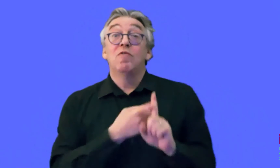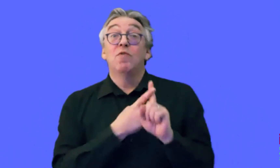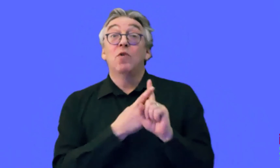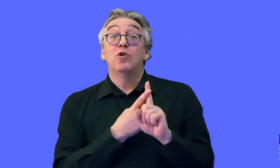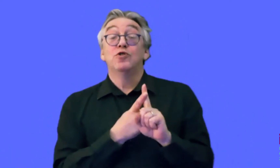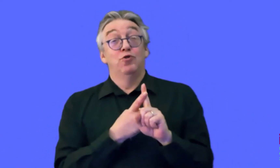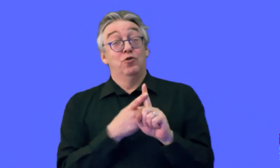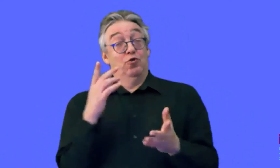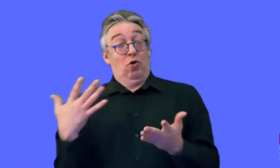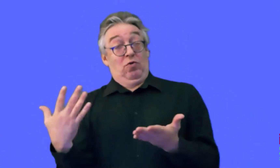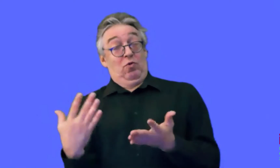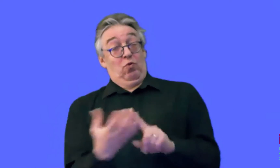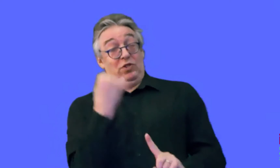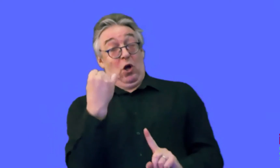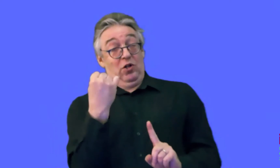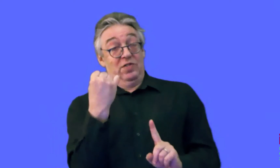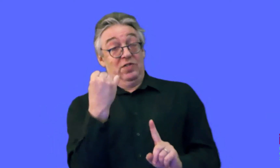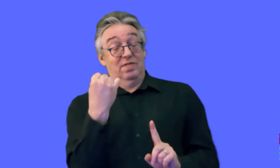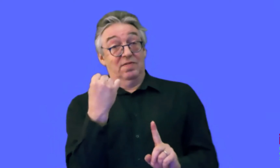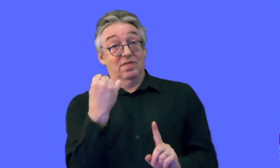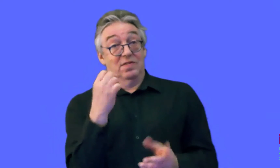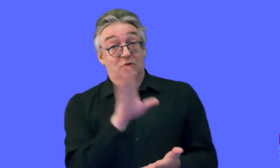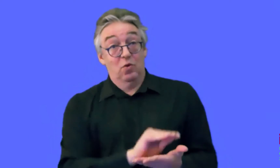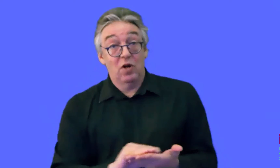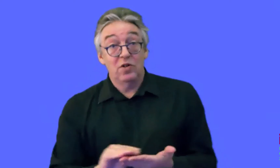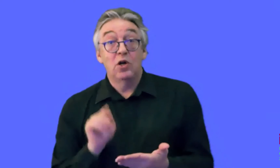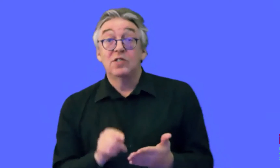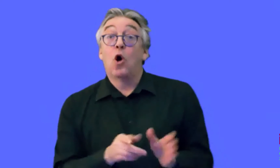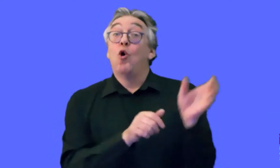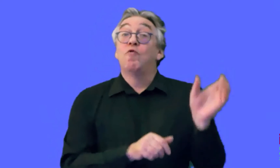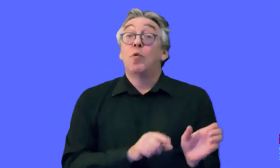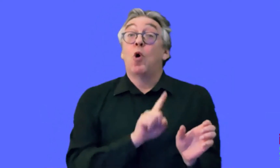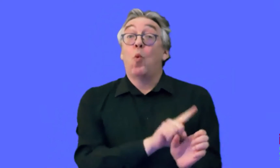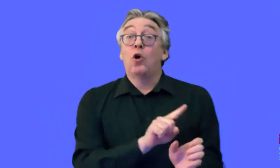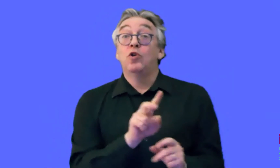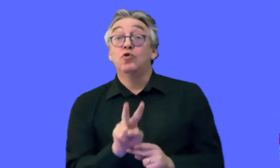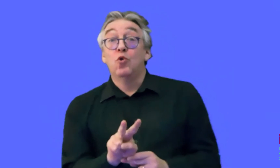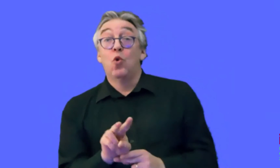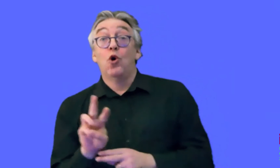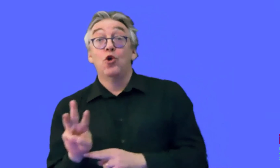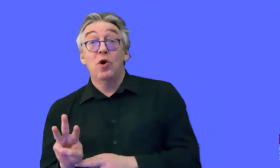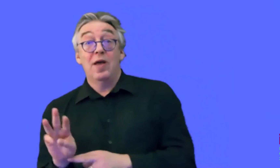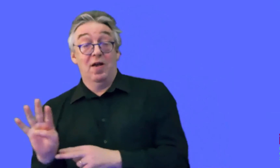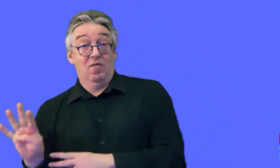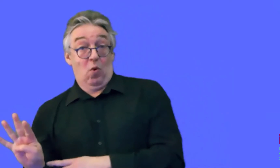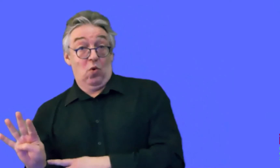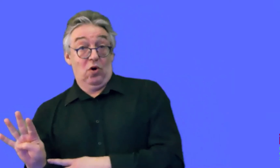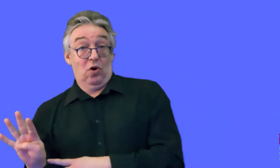of the census, and that is volumes 1, 2, 3, and 4. And in the fourth volume,